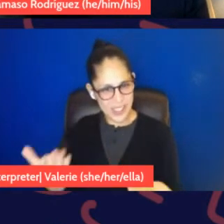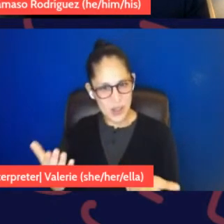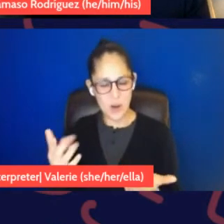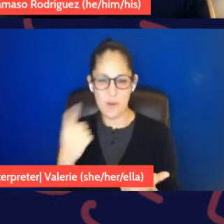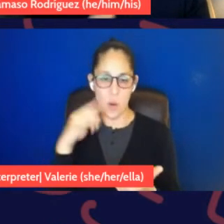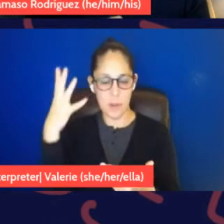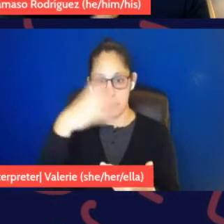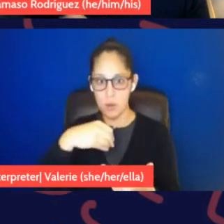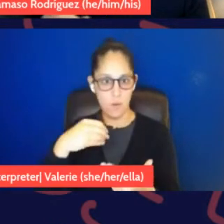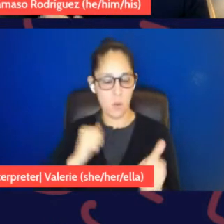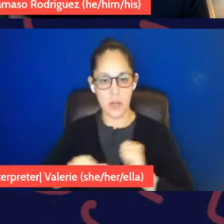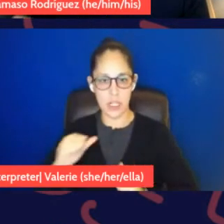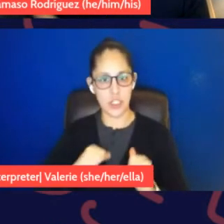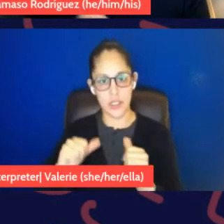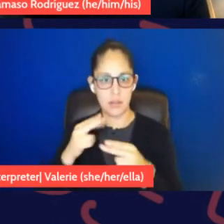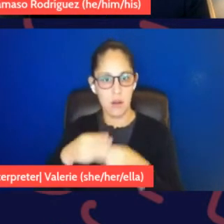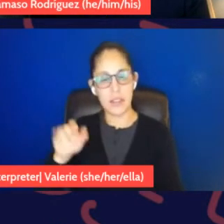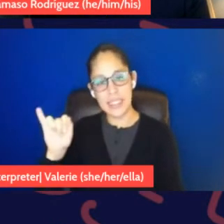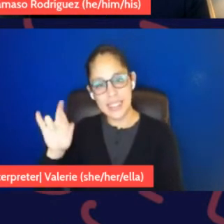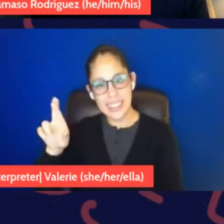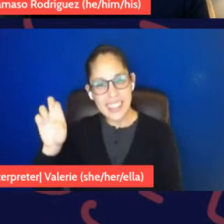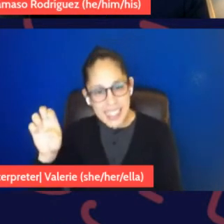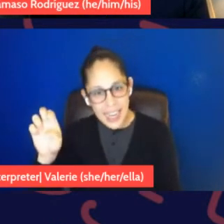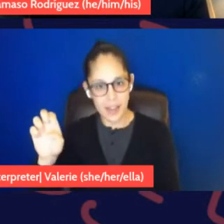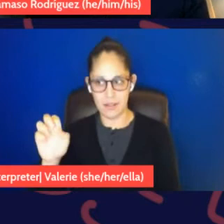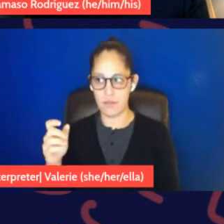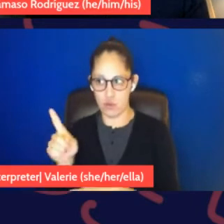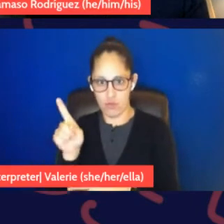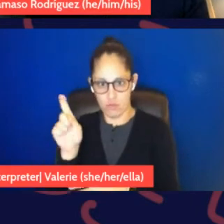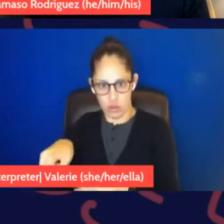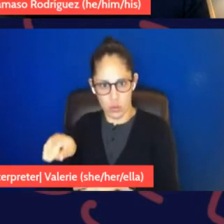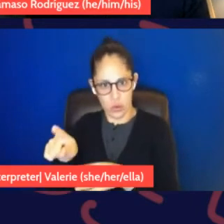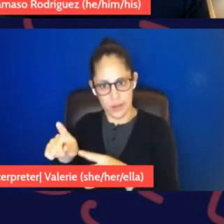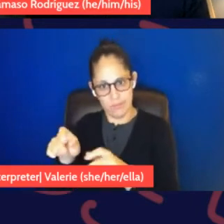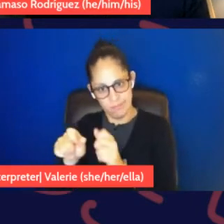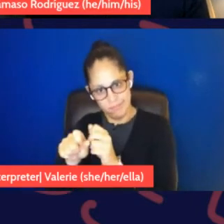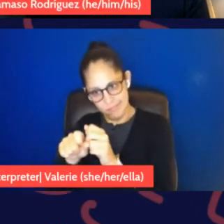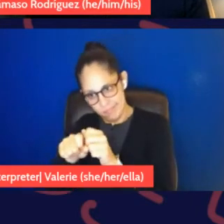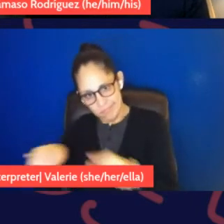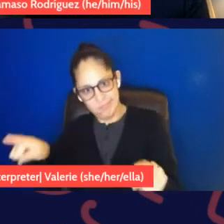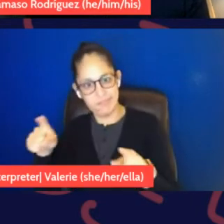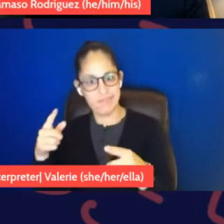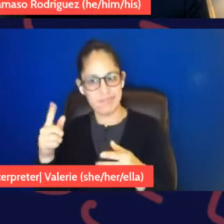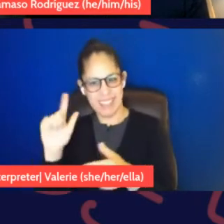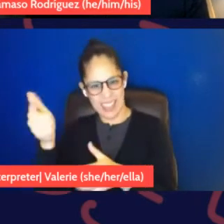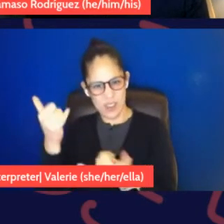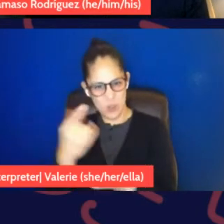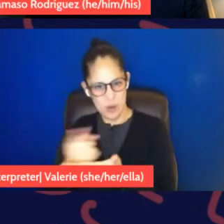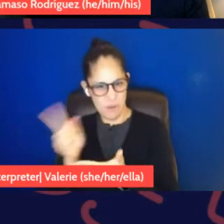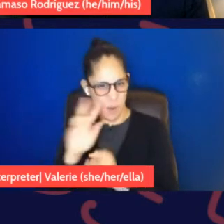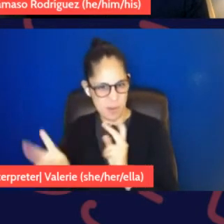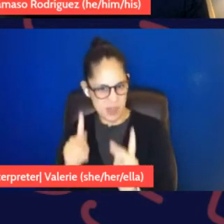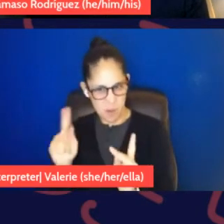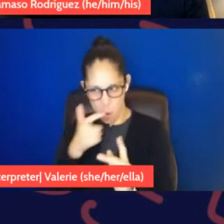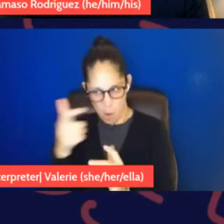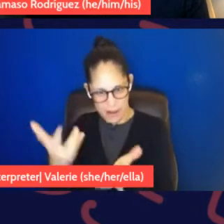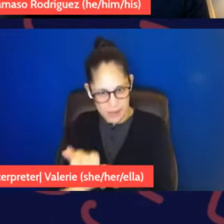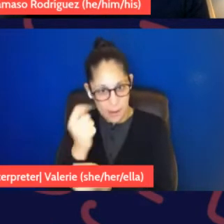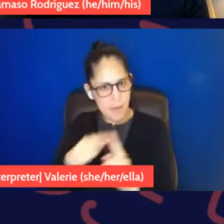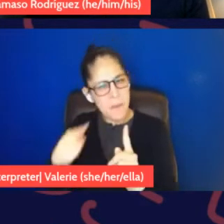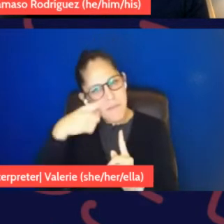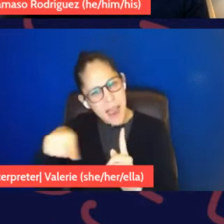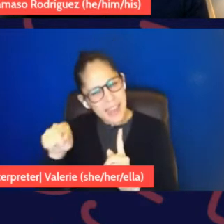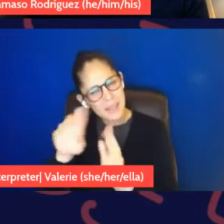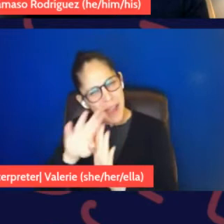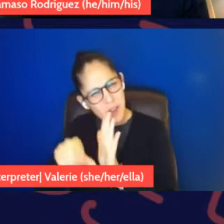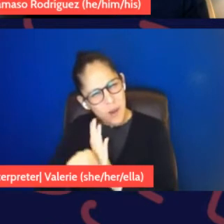Ire, which I believe premieres later in the week for folks. But if you could give us a little bit of your background and tell